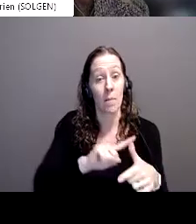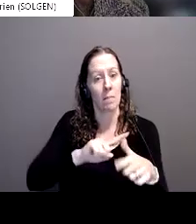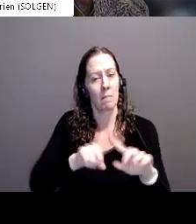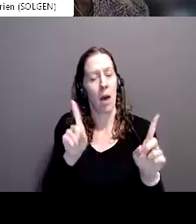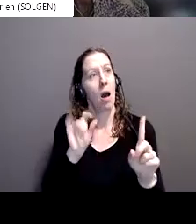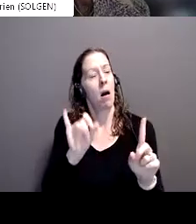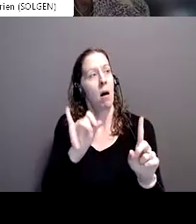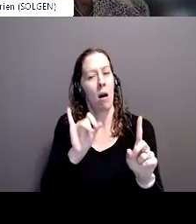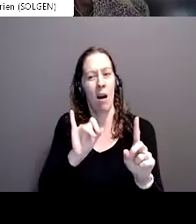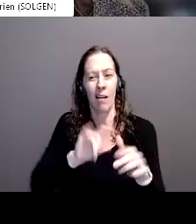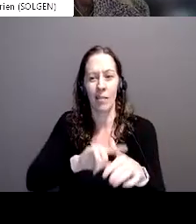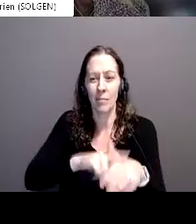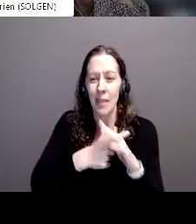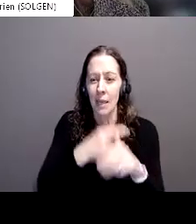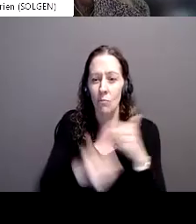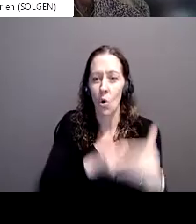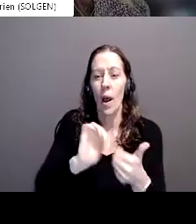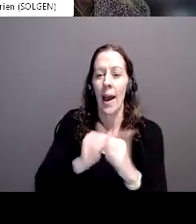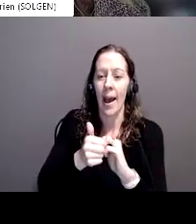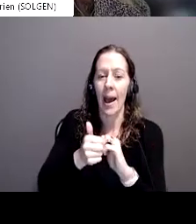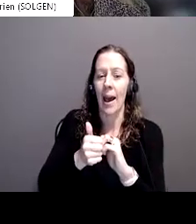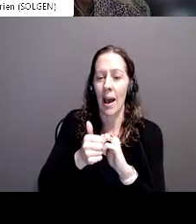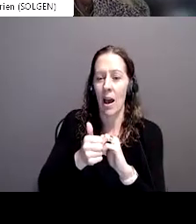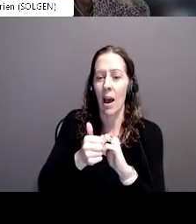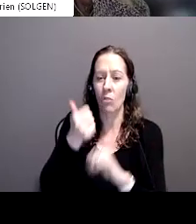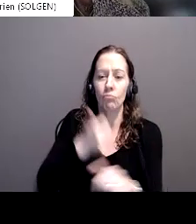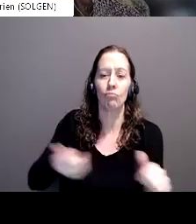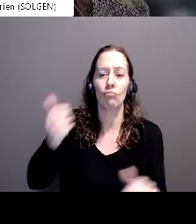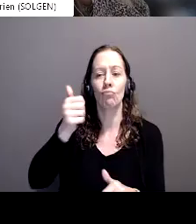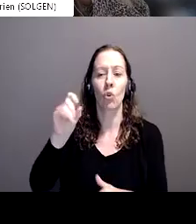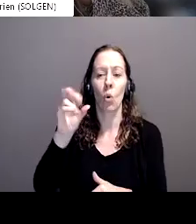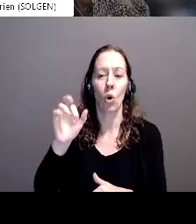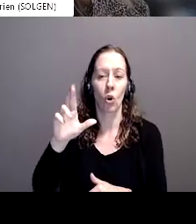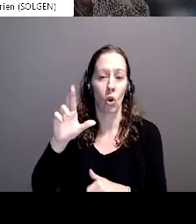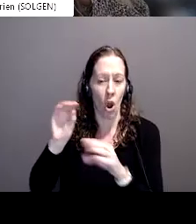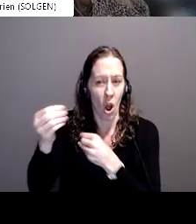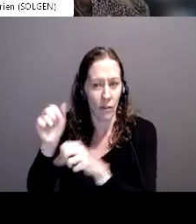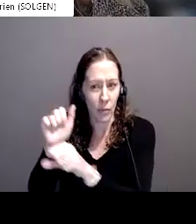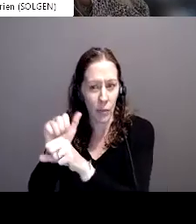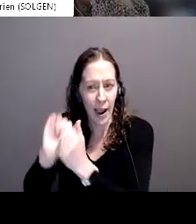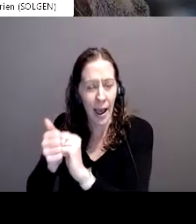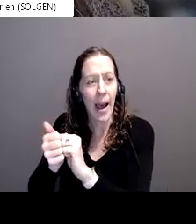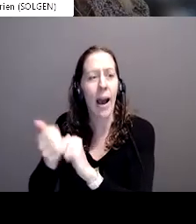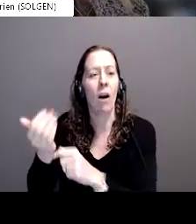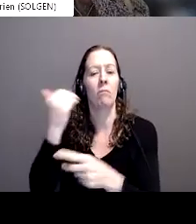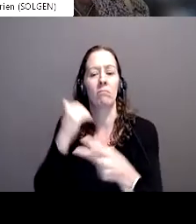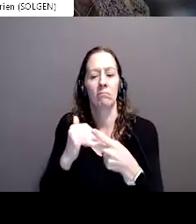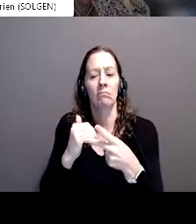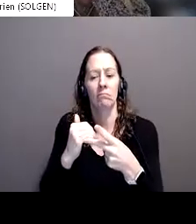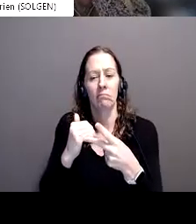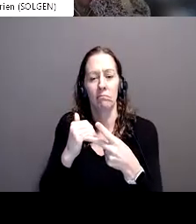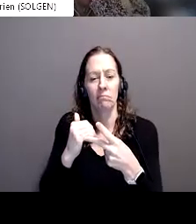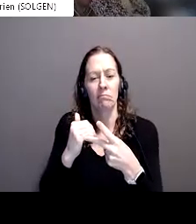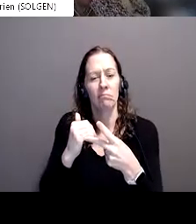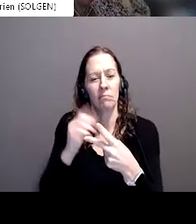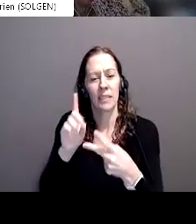the chief coroner's office works and the risk factors and the process of the DVRCC is so, I